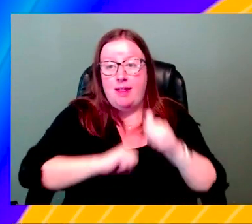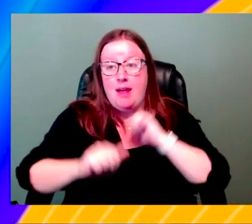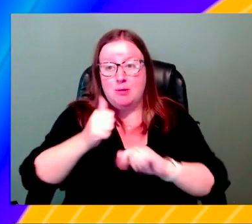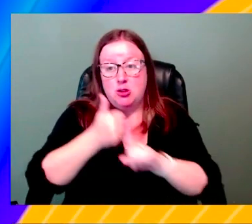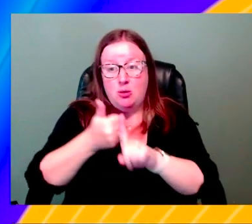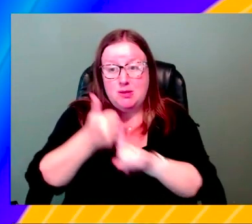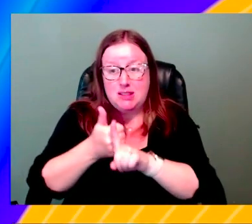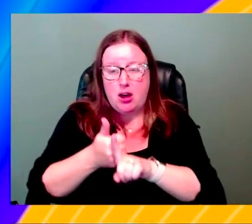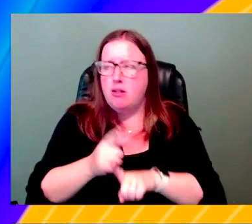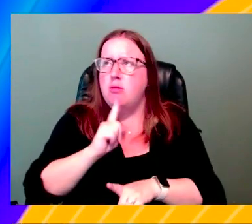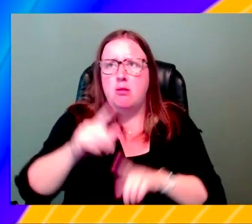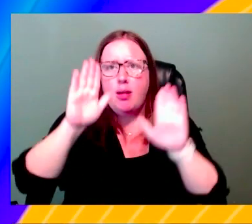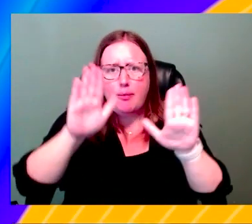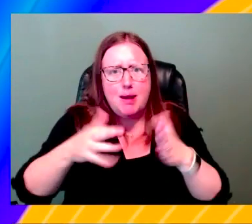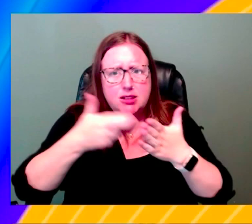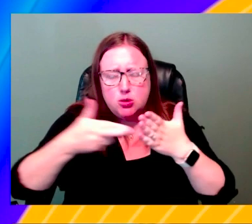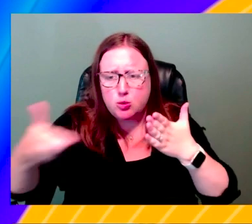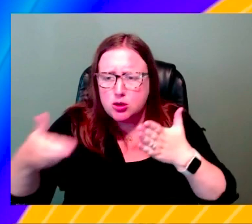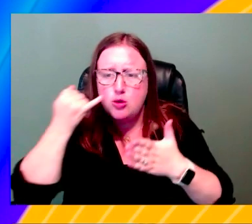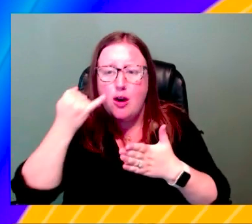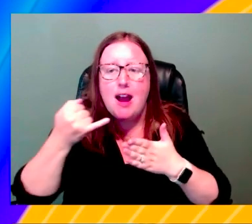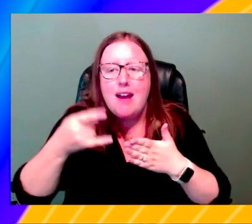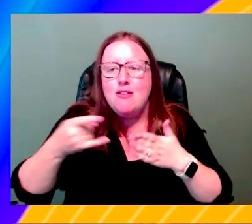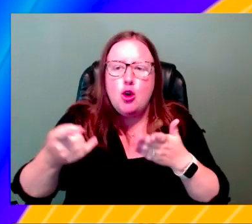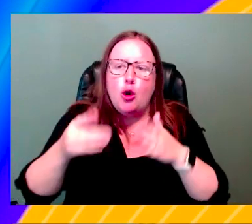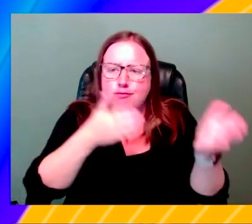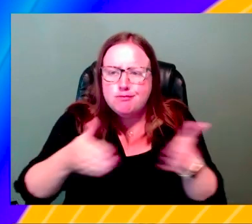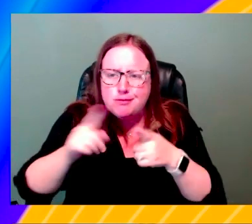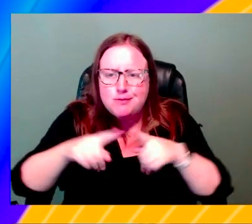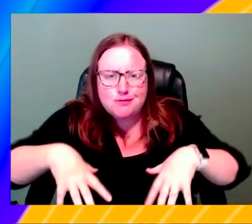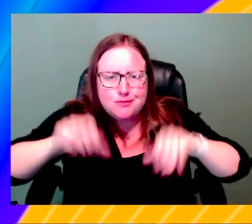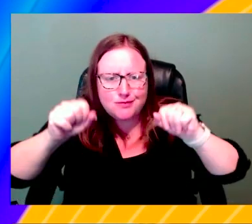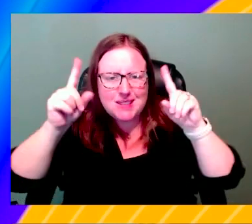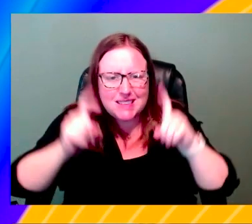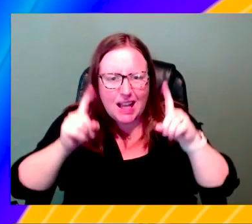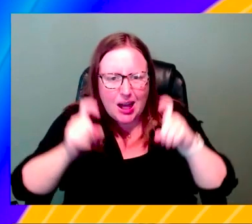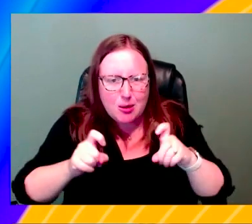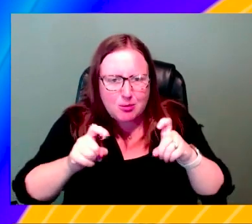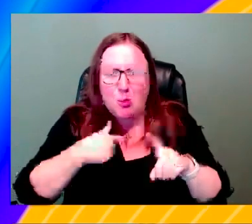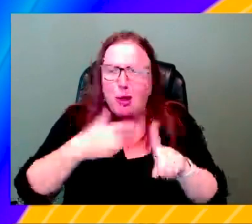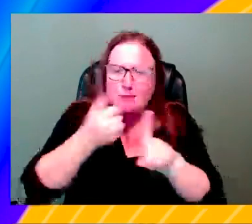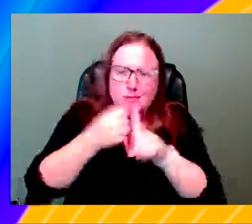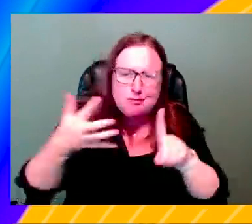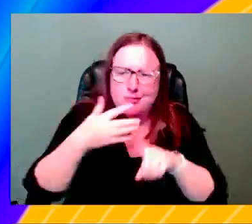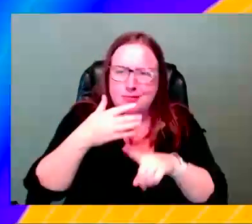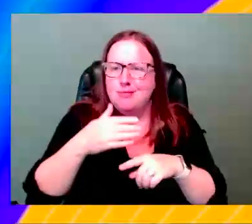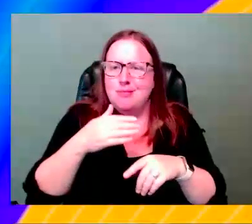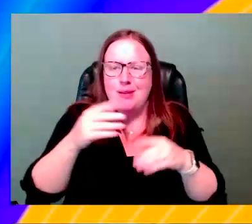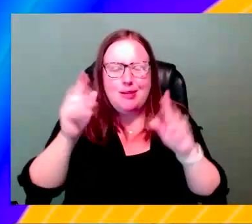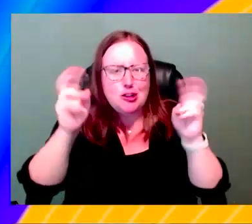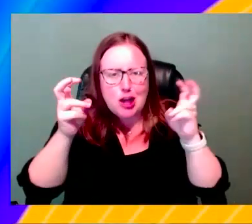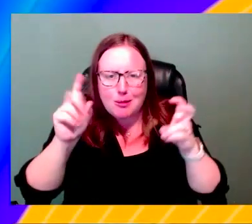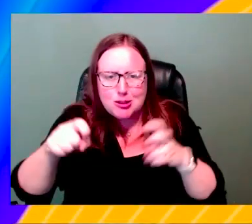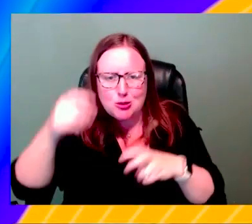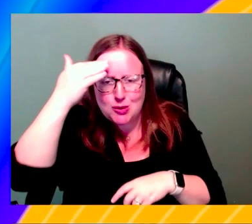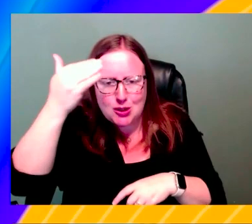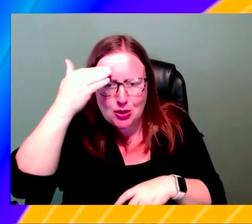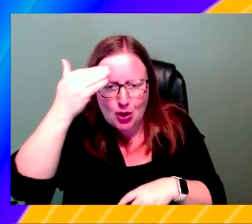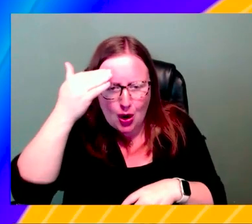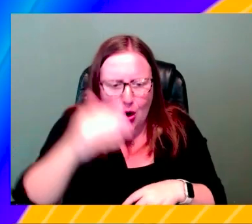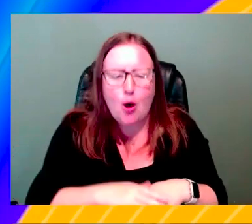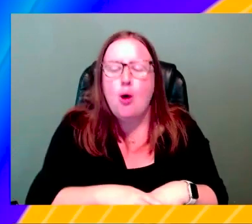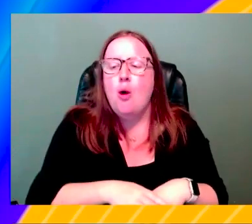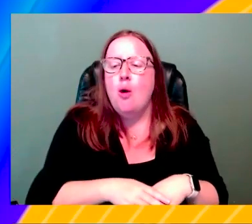resource for people that are preparing for their exam, right? We break down all the topics that you need to know or be prepared for. We do